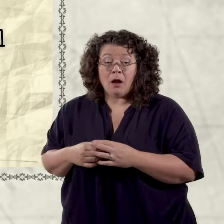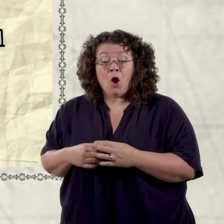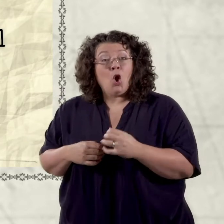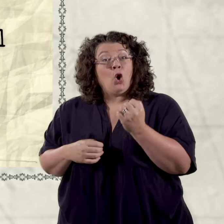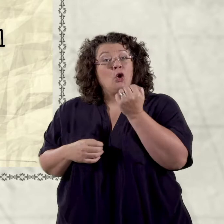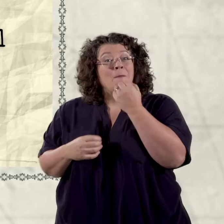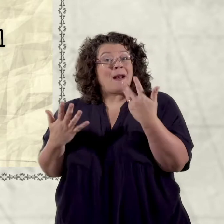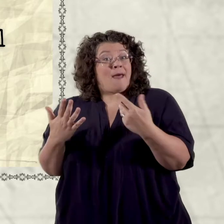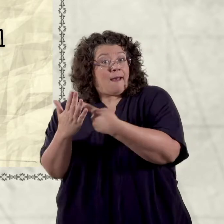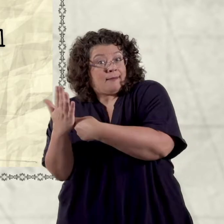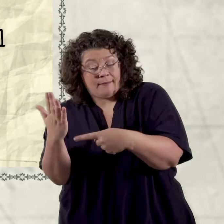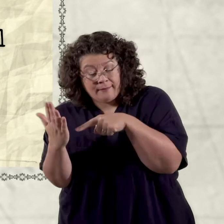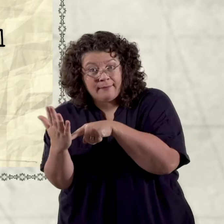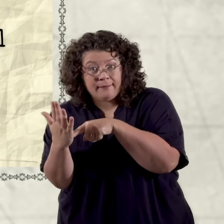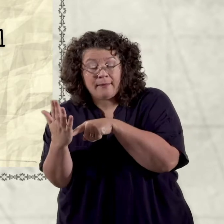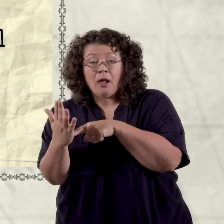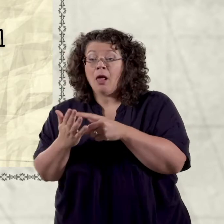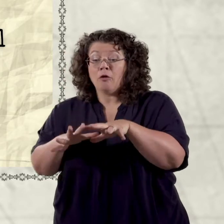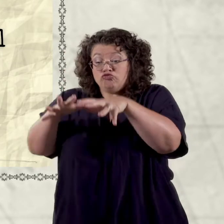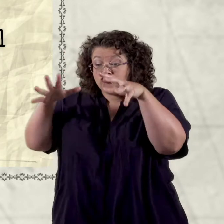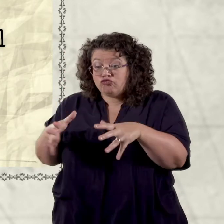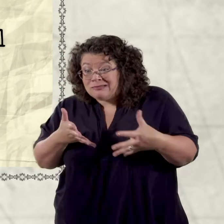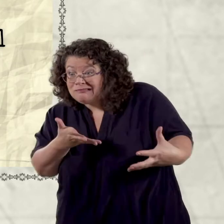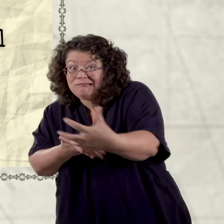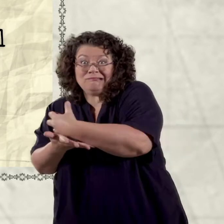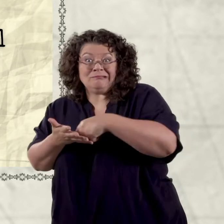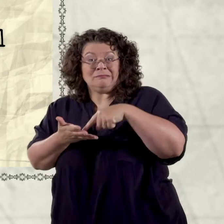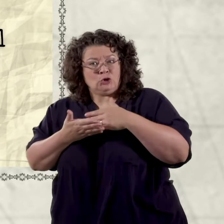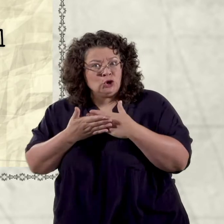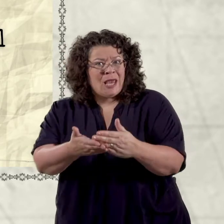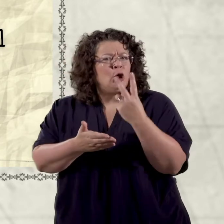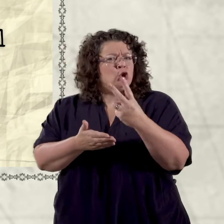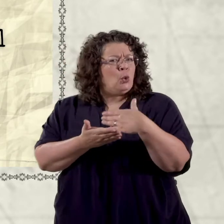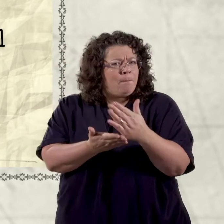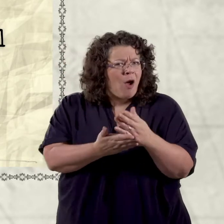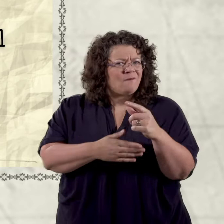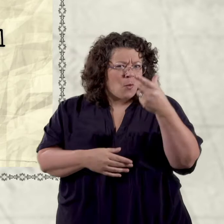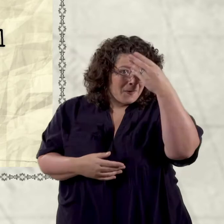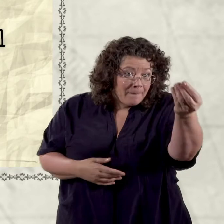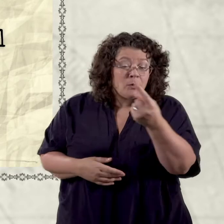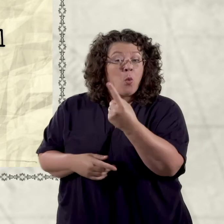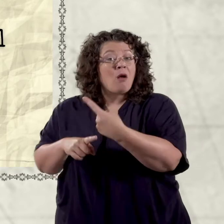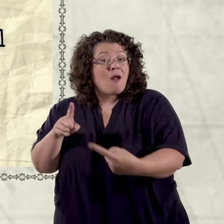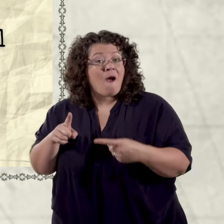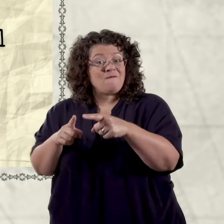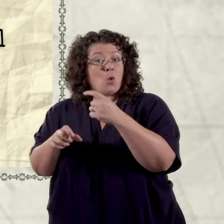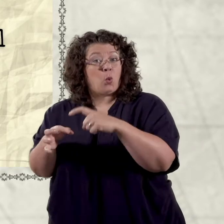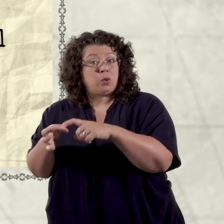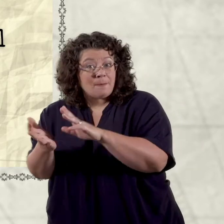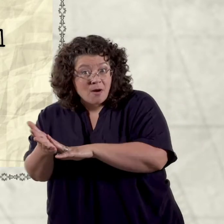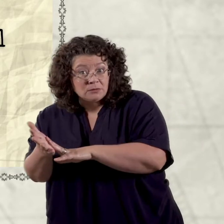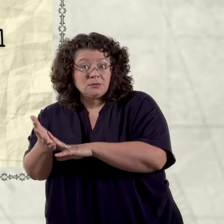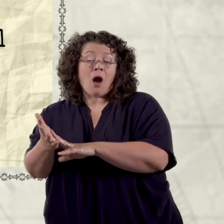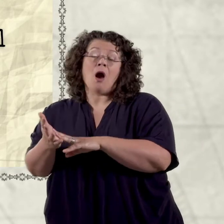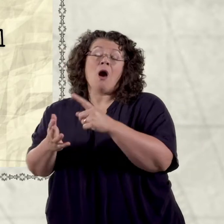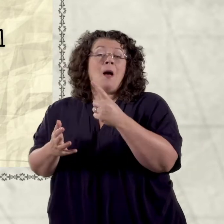shared. 2 parts for the captain, 1.5 parts for the quartermaster, the banker, and the rest of the crew to have